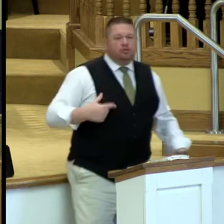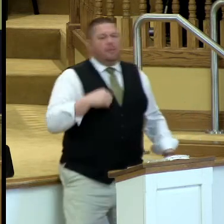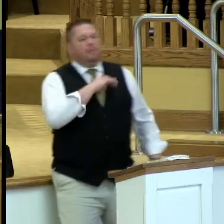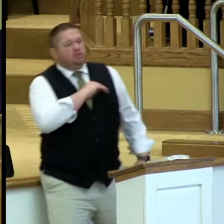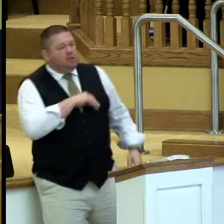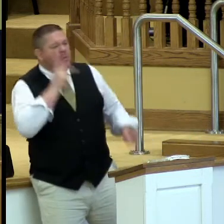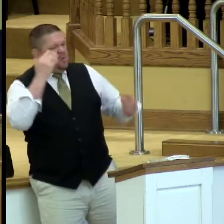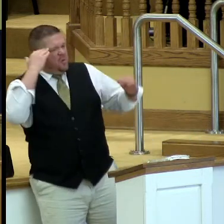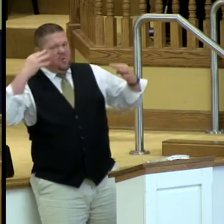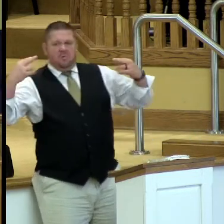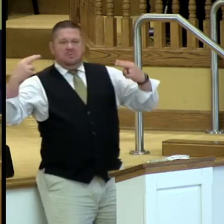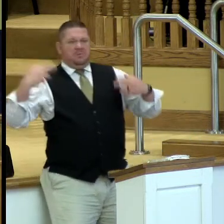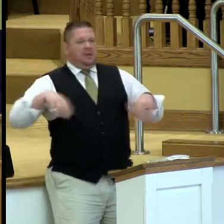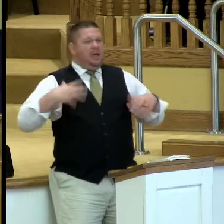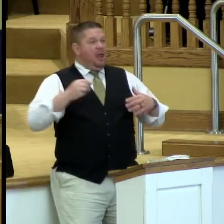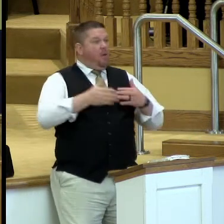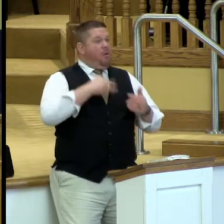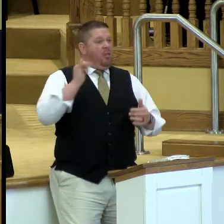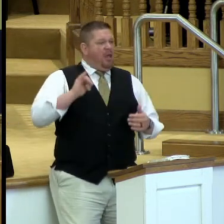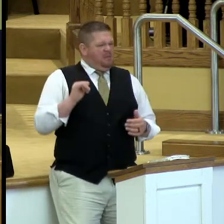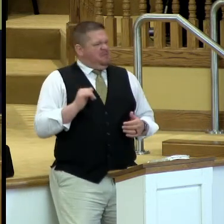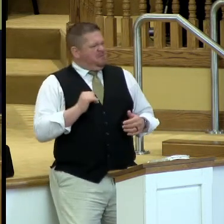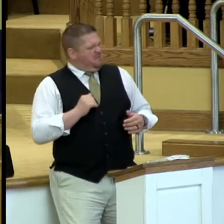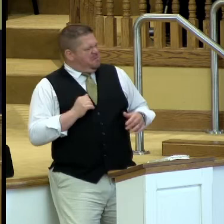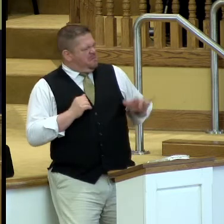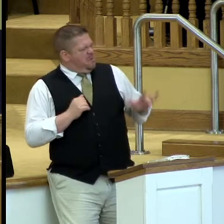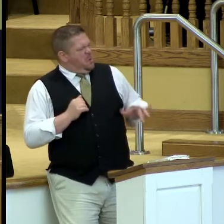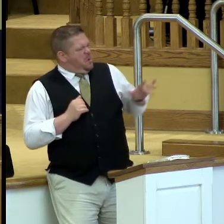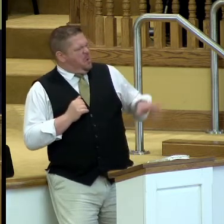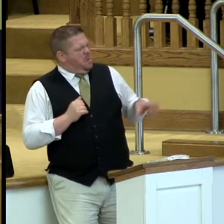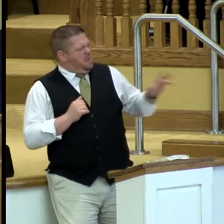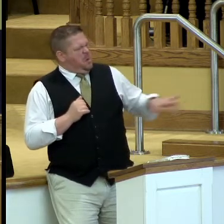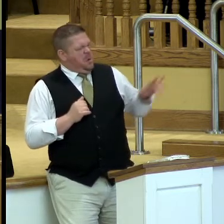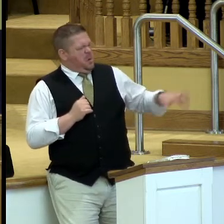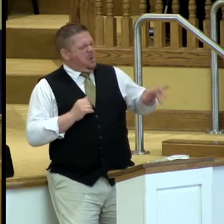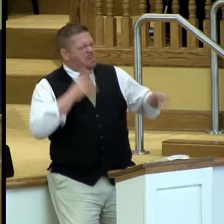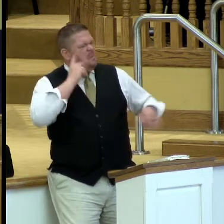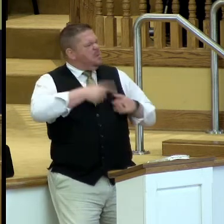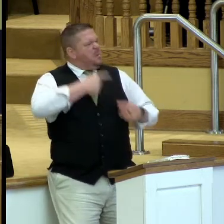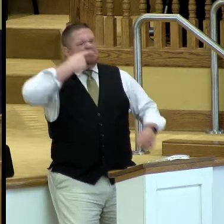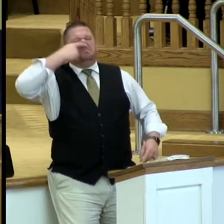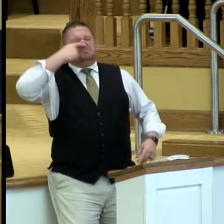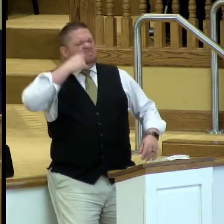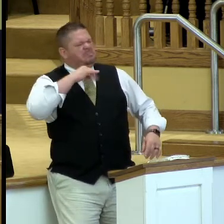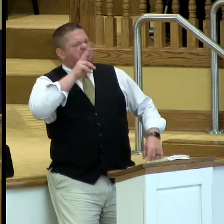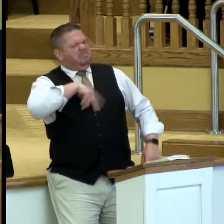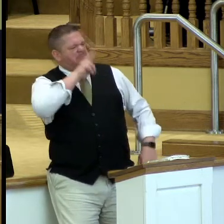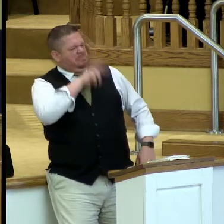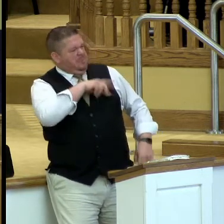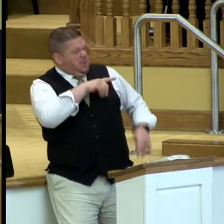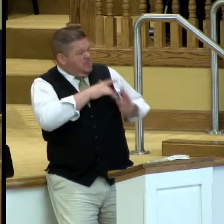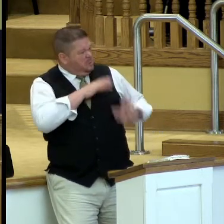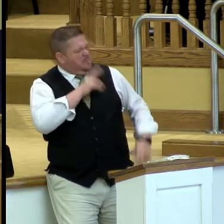I'm a missionary. And it's like that's a bad thing. People like to turn their nose up to it. And I do understand, because there are a